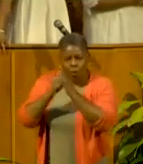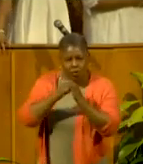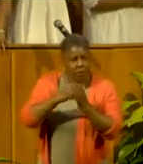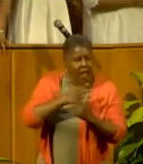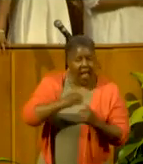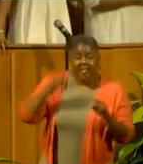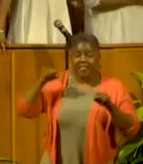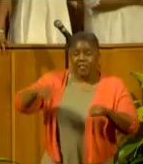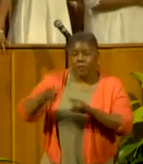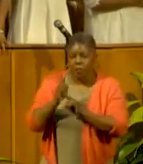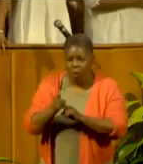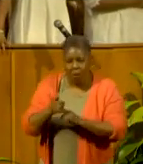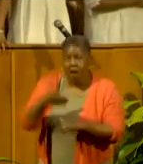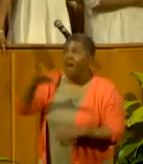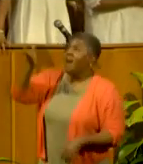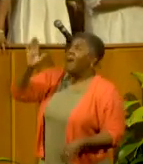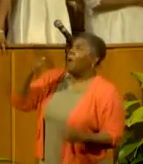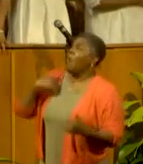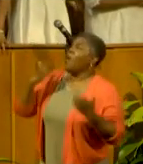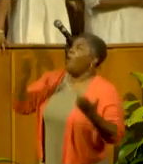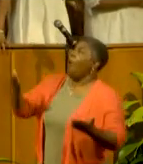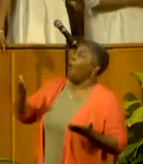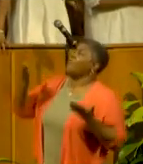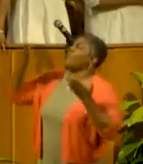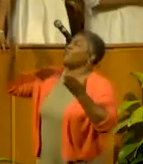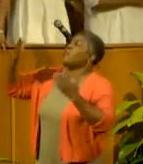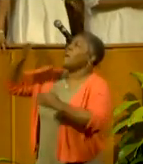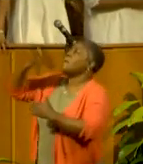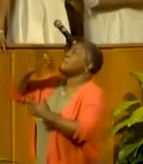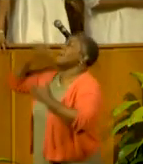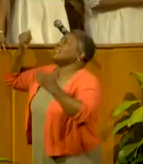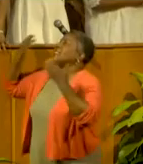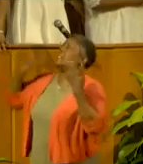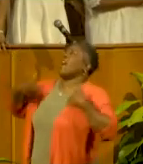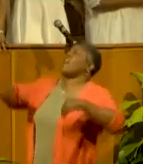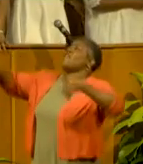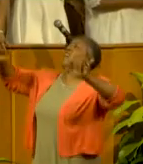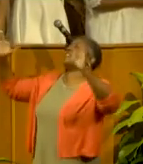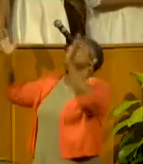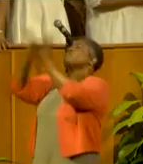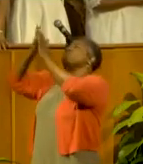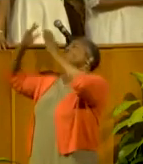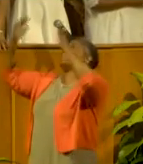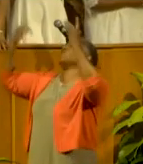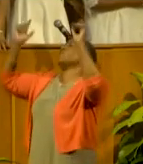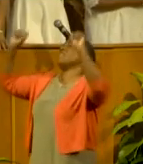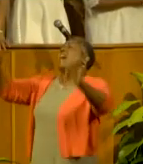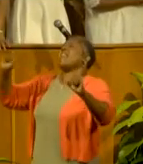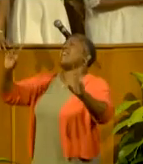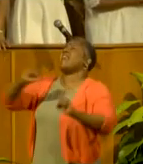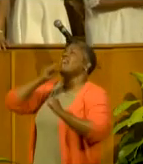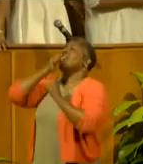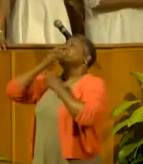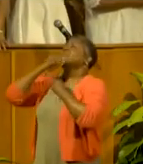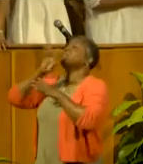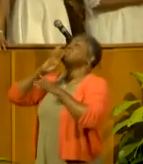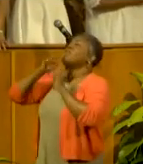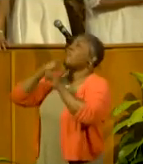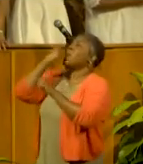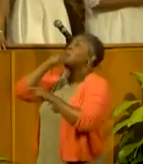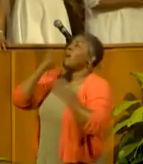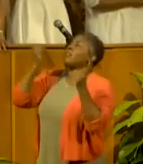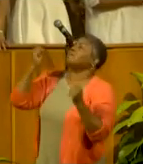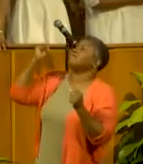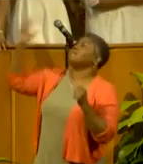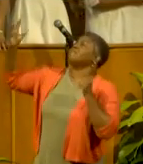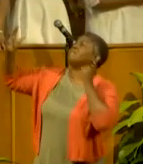And in this moment, God, we offer the best sacrifice of praise that we can utter out of our mouths.